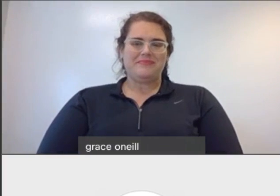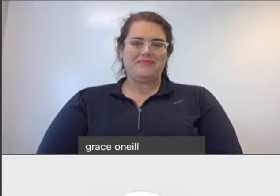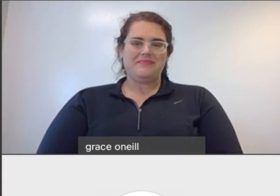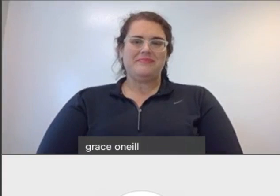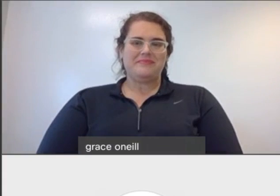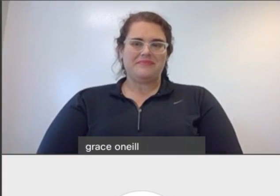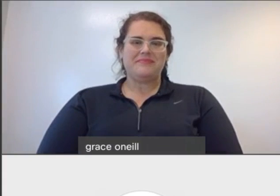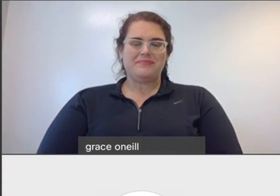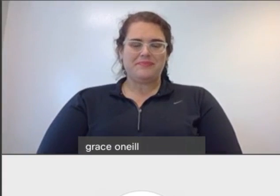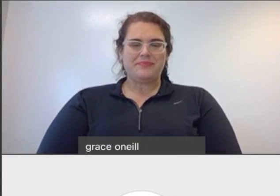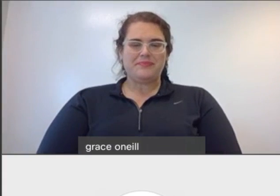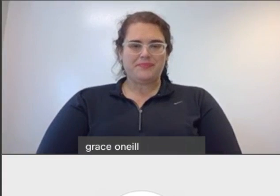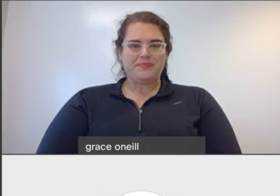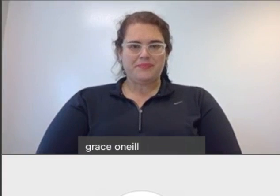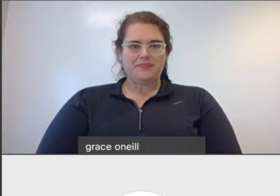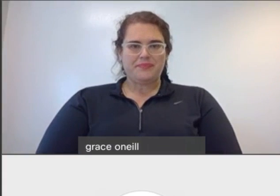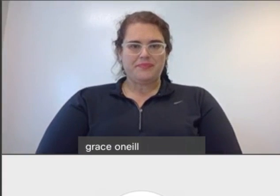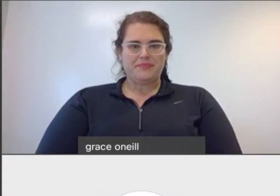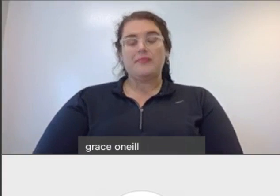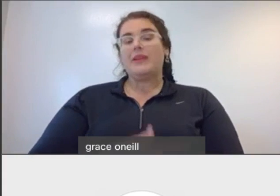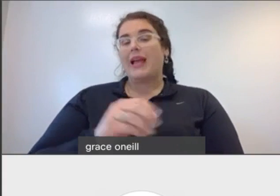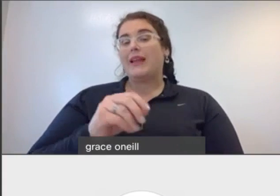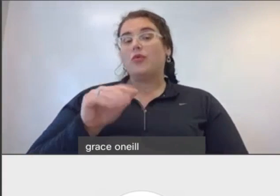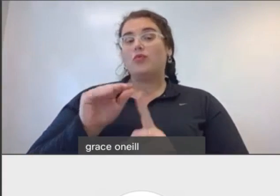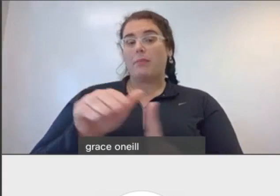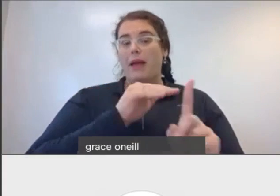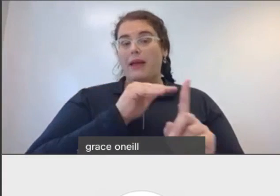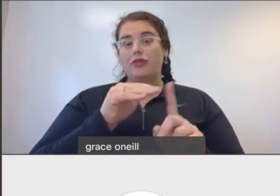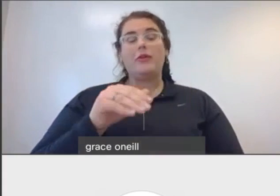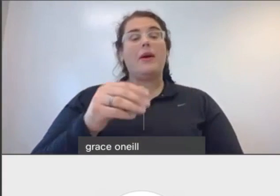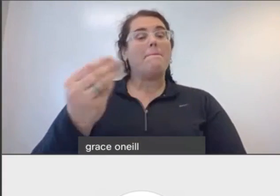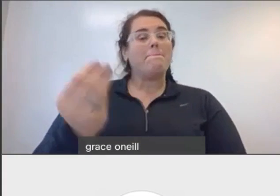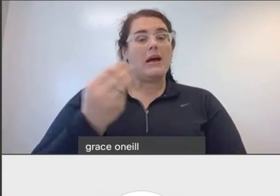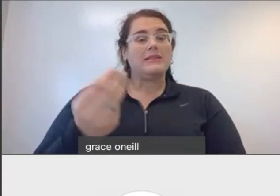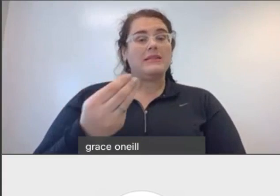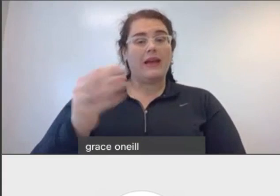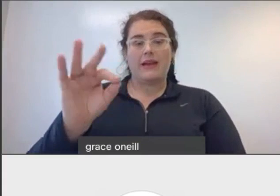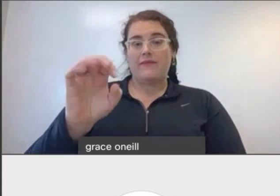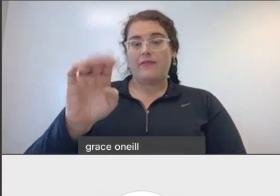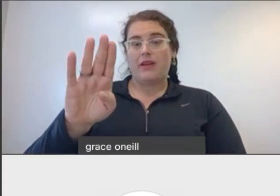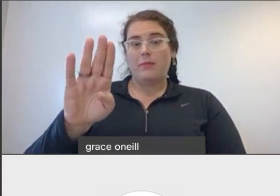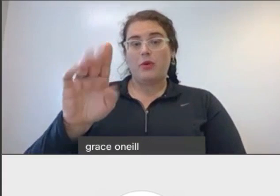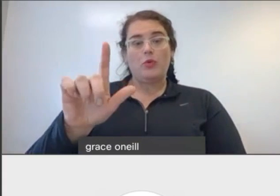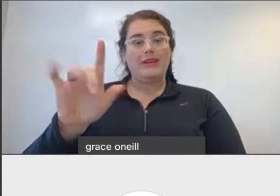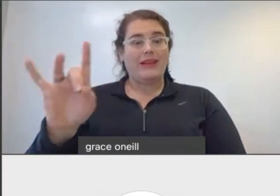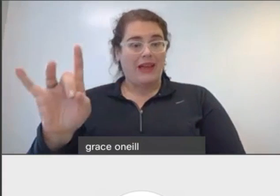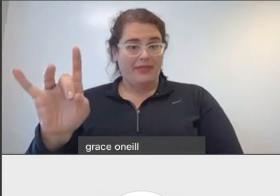Also, as a reminder, on Monday, the 28th, we will have our